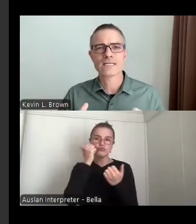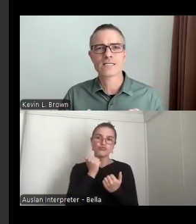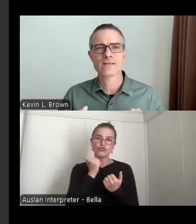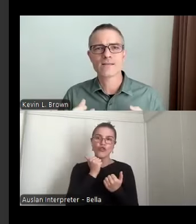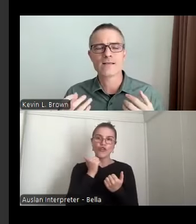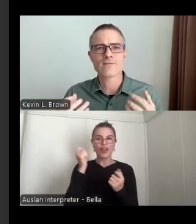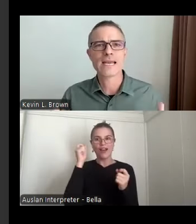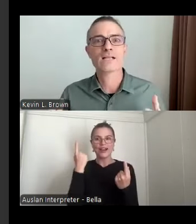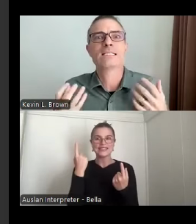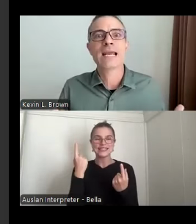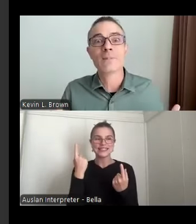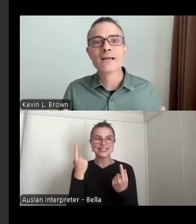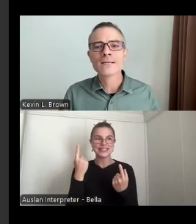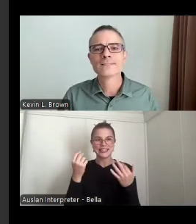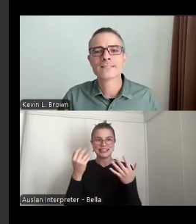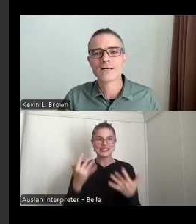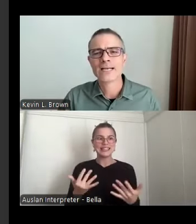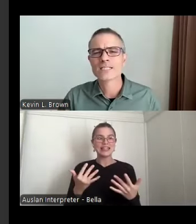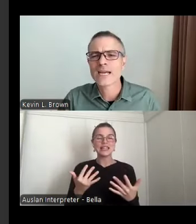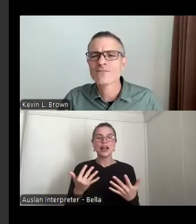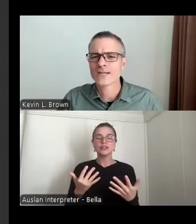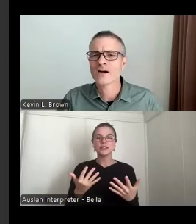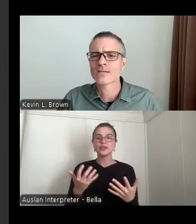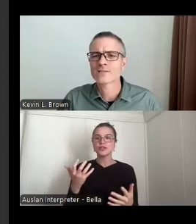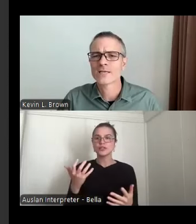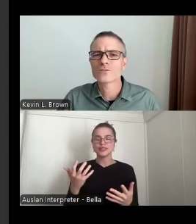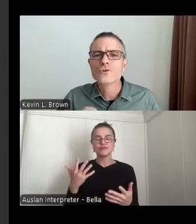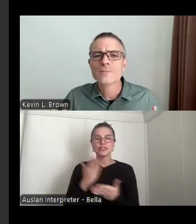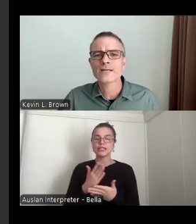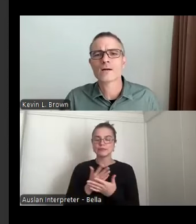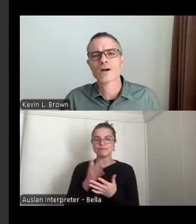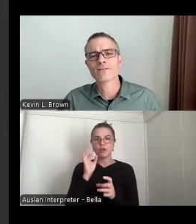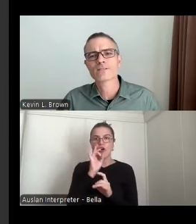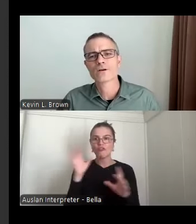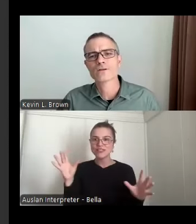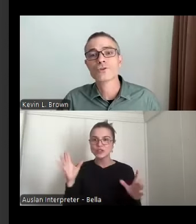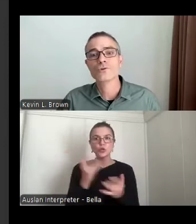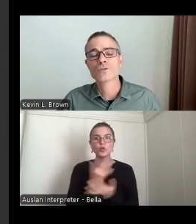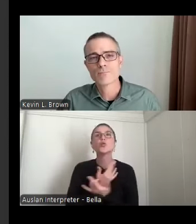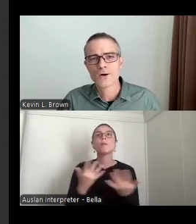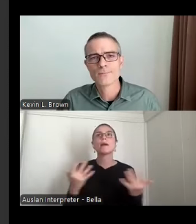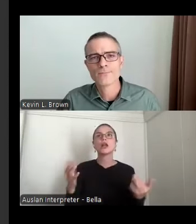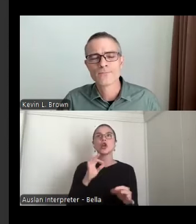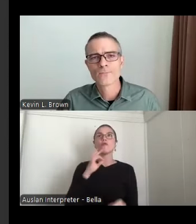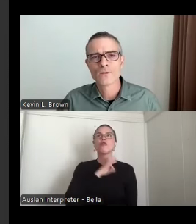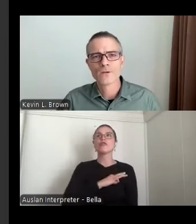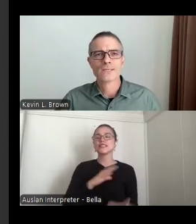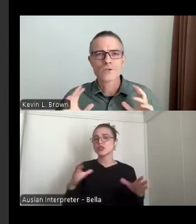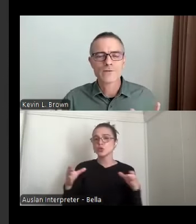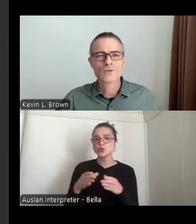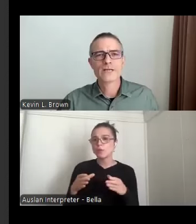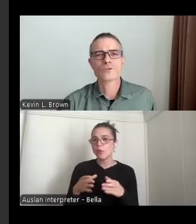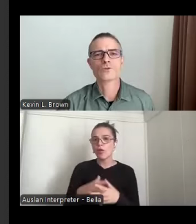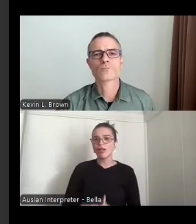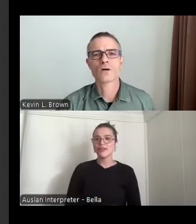idea. The data is damning, and it's painfully obvious that too many nonprofits are too small. So